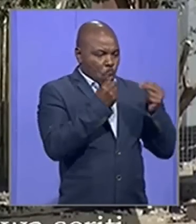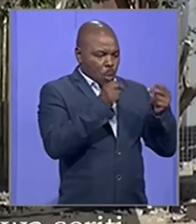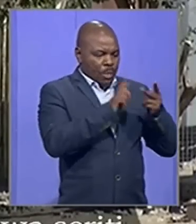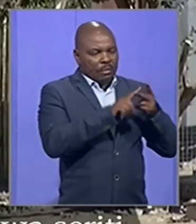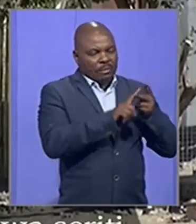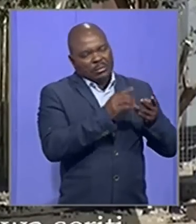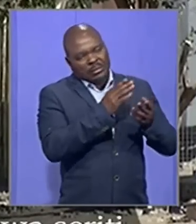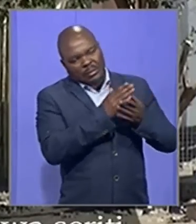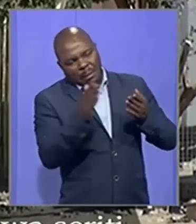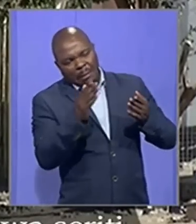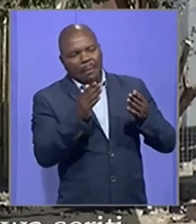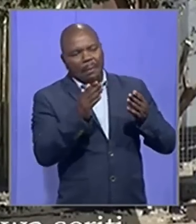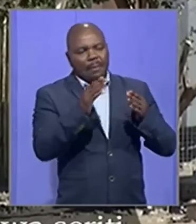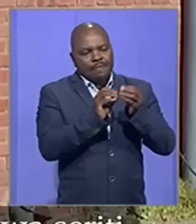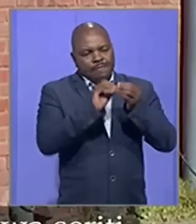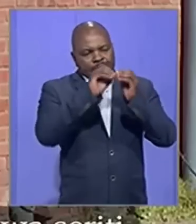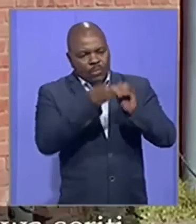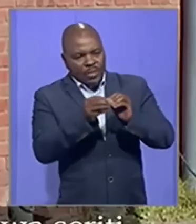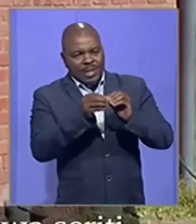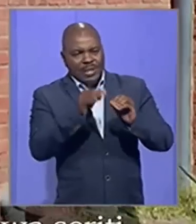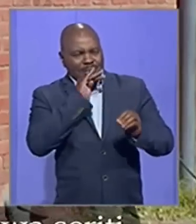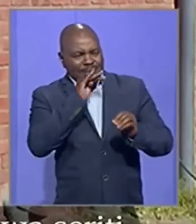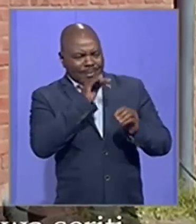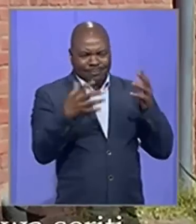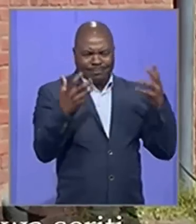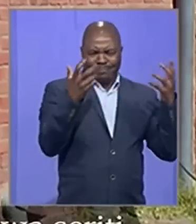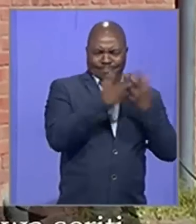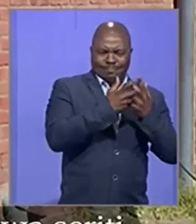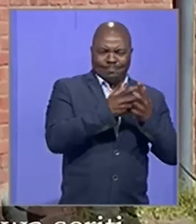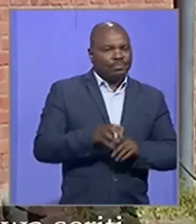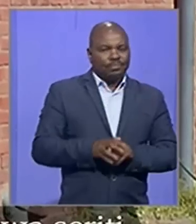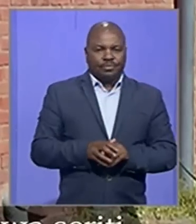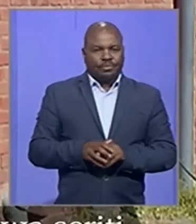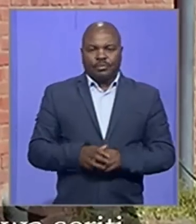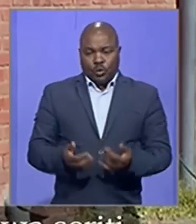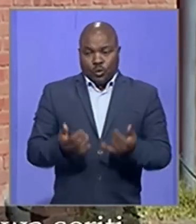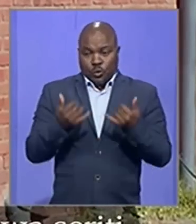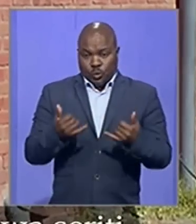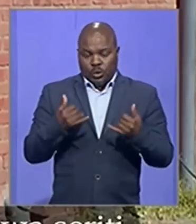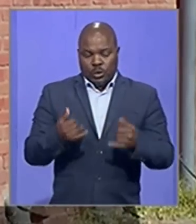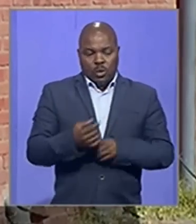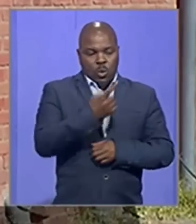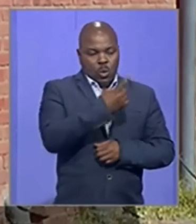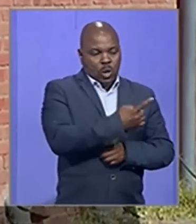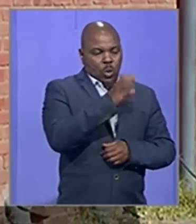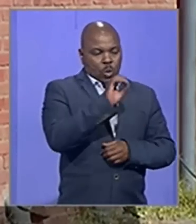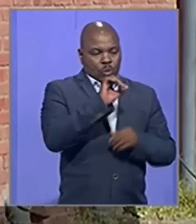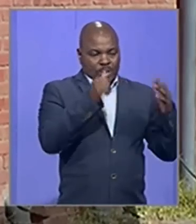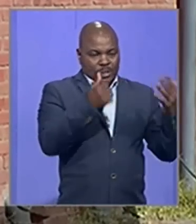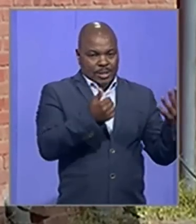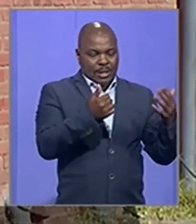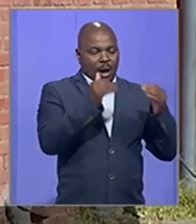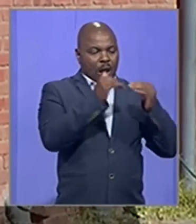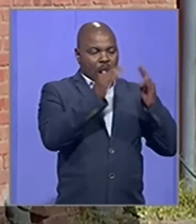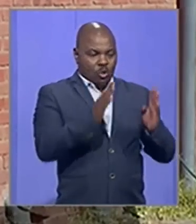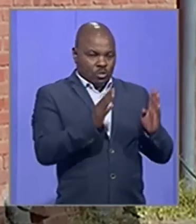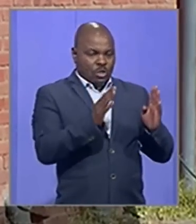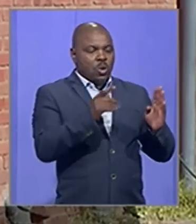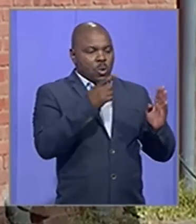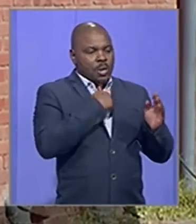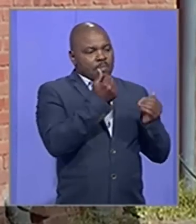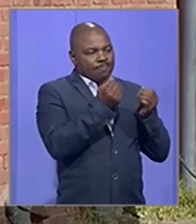tiišetše tefo yeo e ba swanetšego. No tsatsing lena re fana ka matlo a 106 ona mona motseng wa